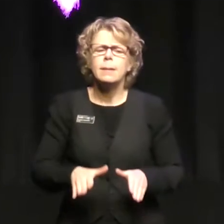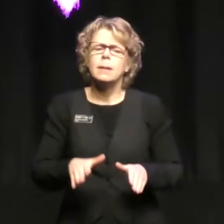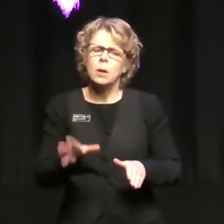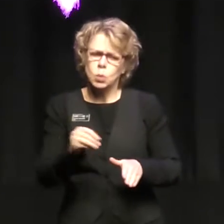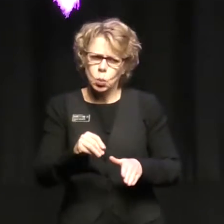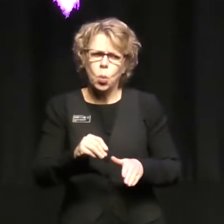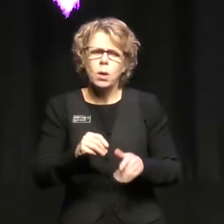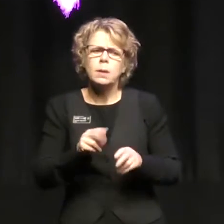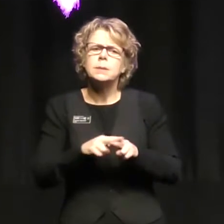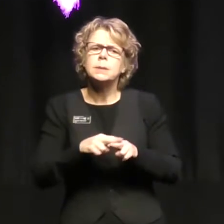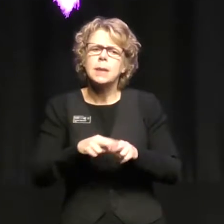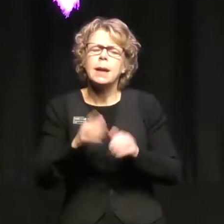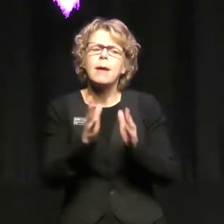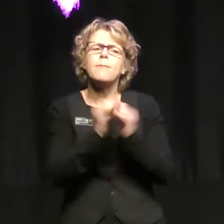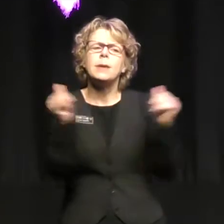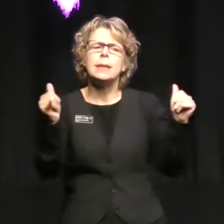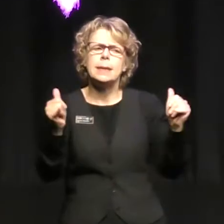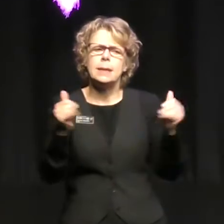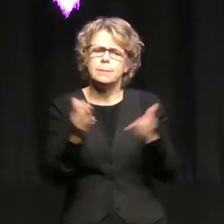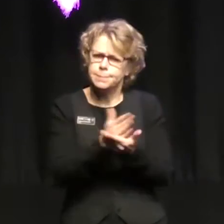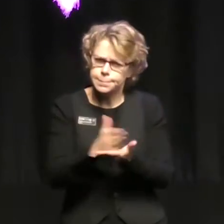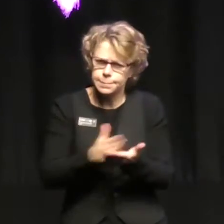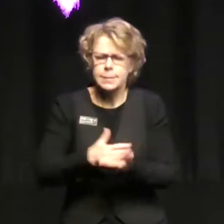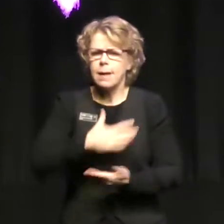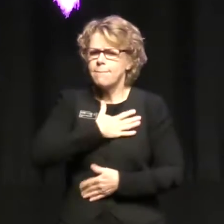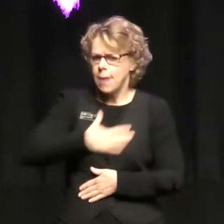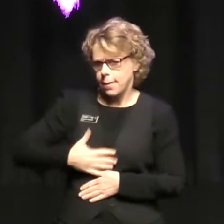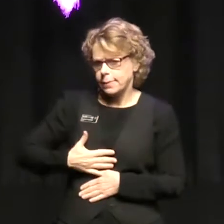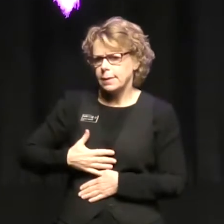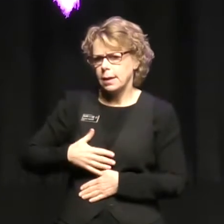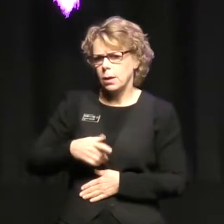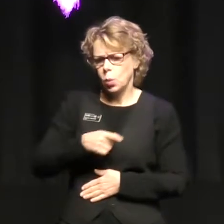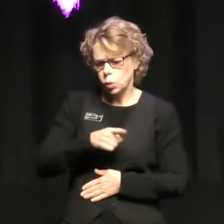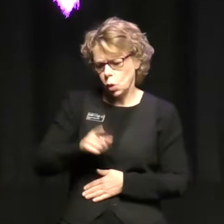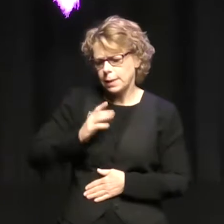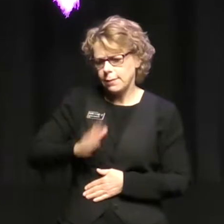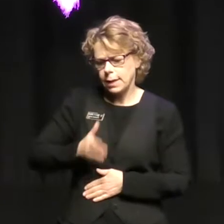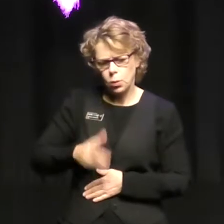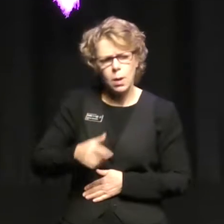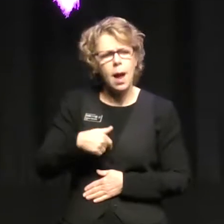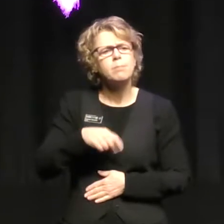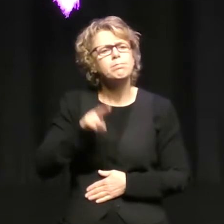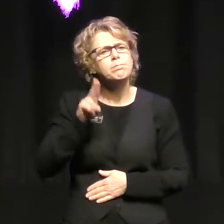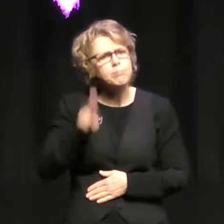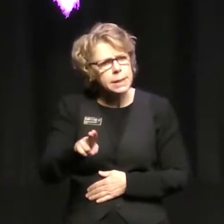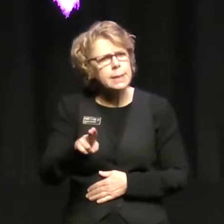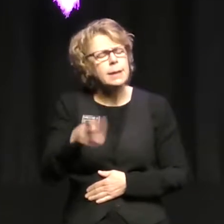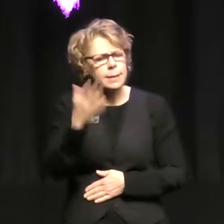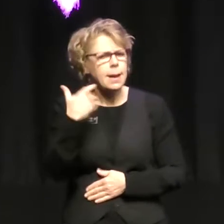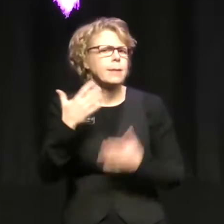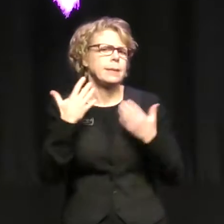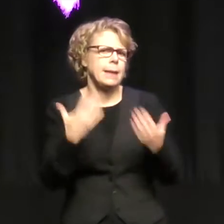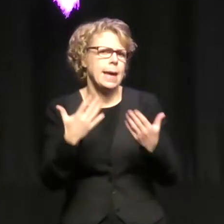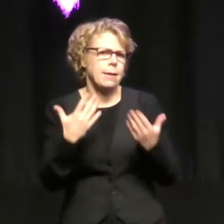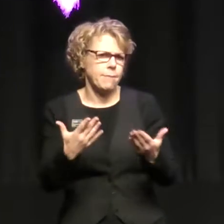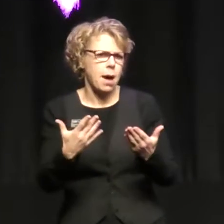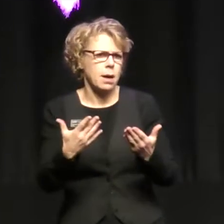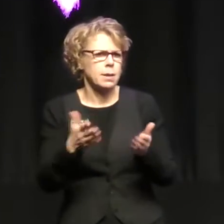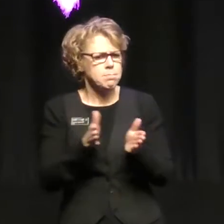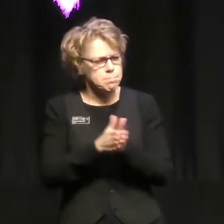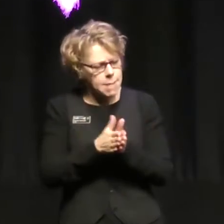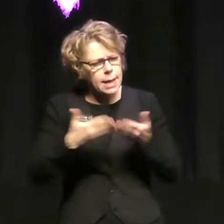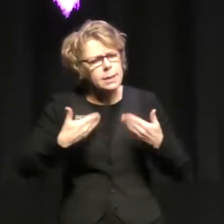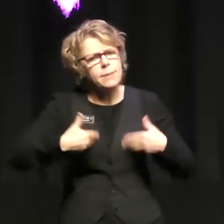the freedom from poverty, and they really are able to live a life of